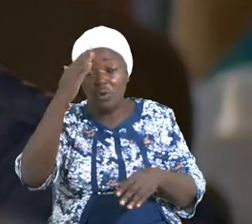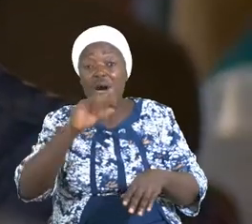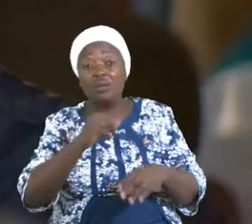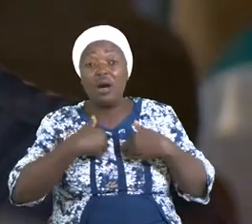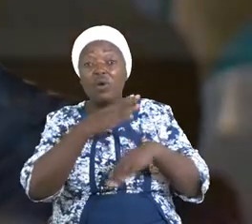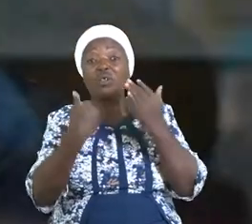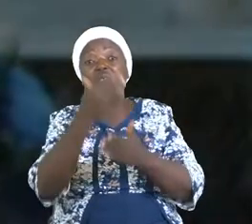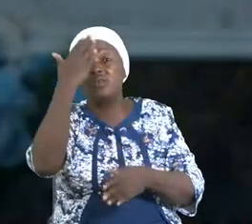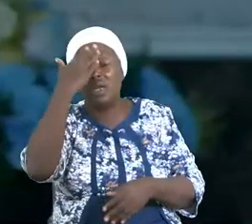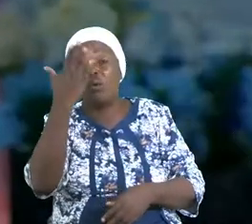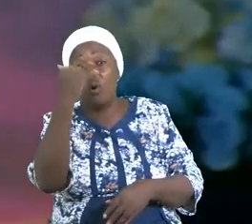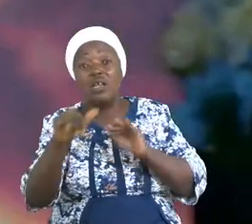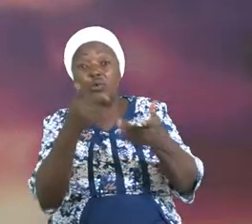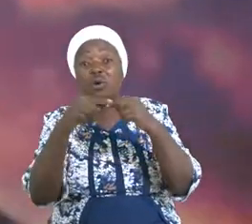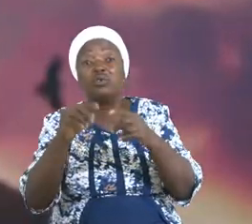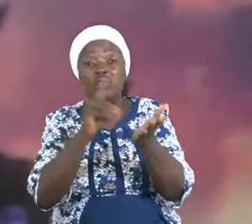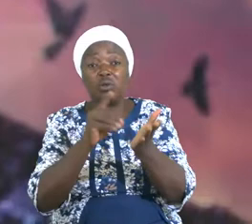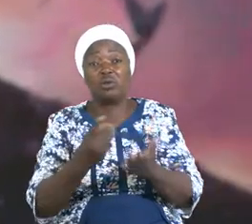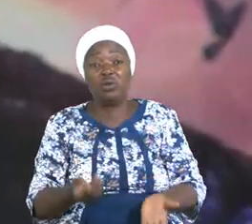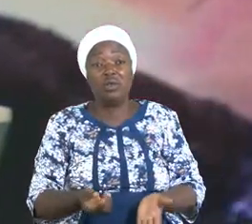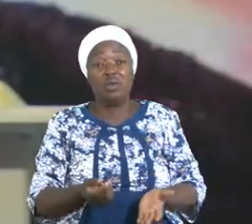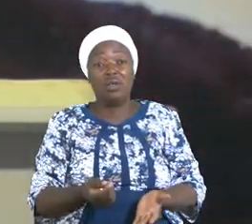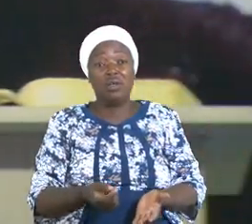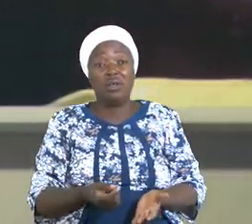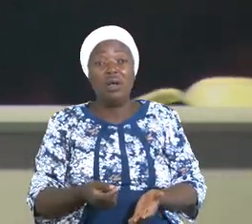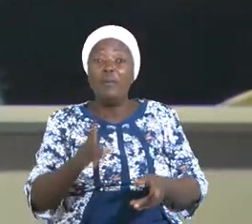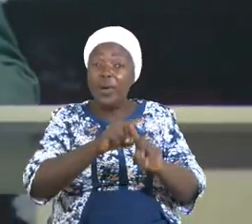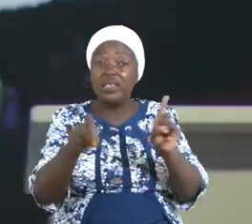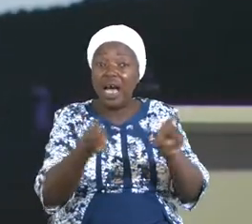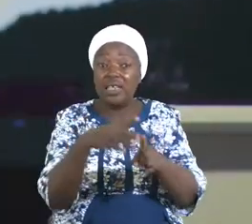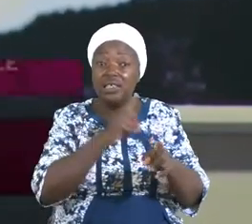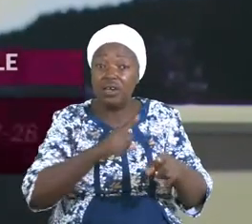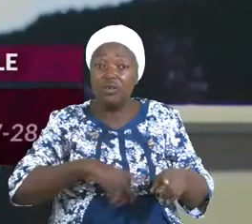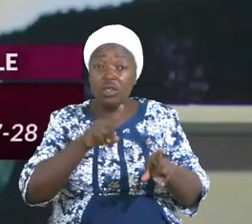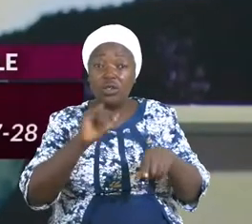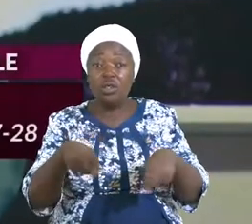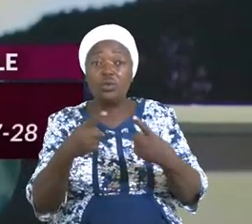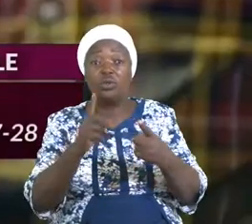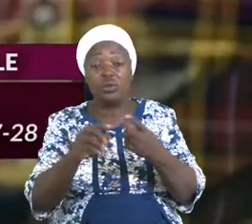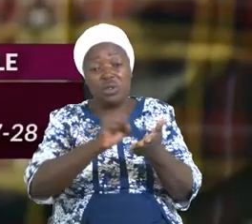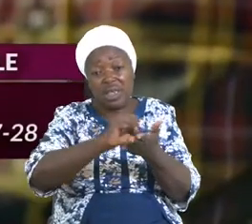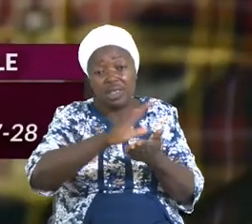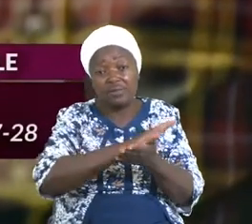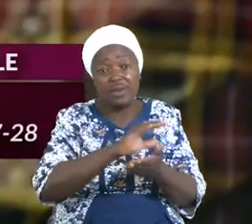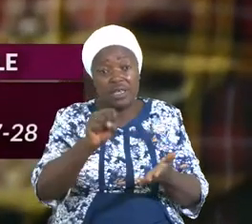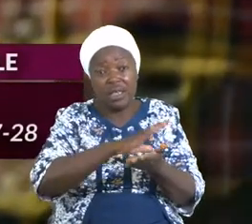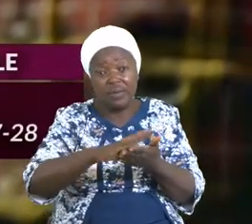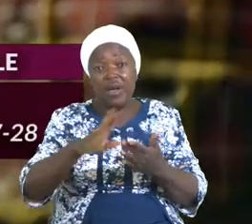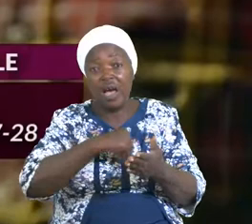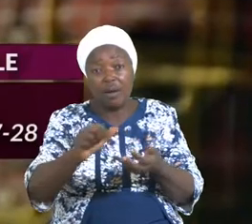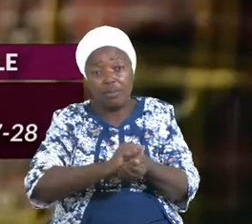hospital? But as the Lord is going to sanctify and purge and purify you,